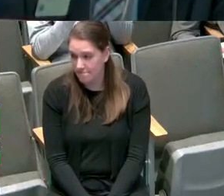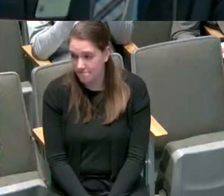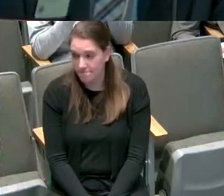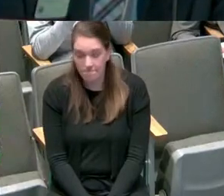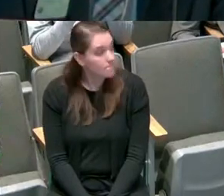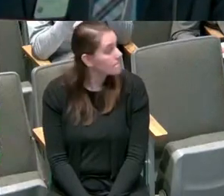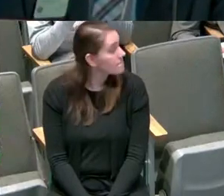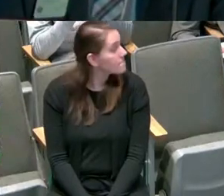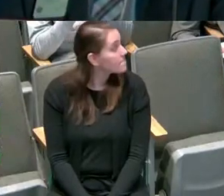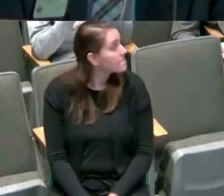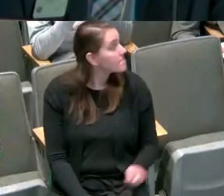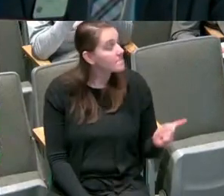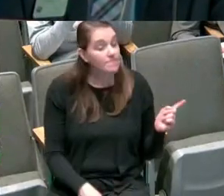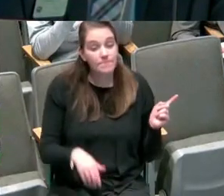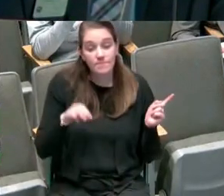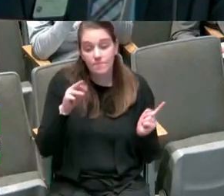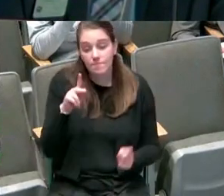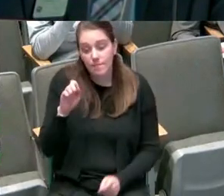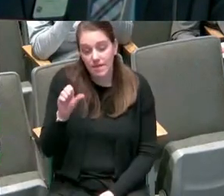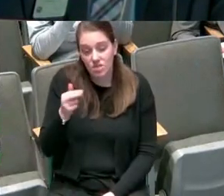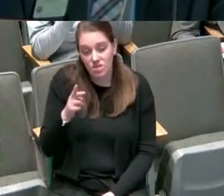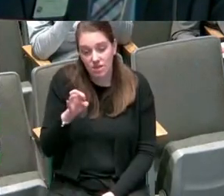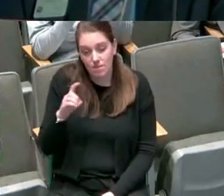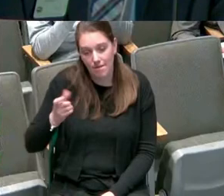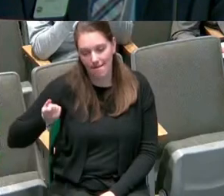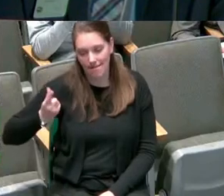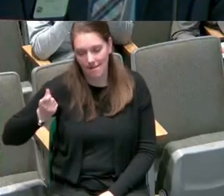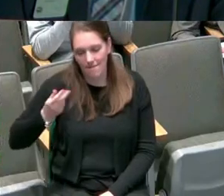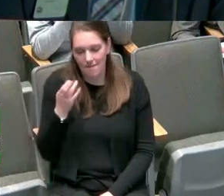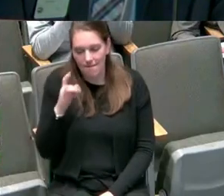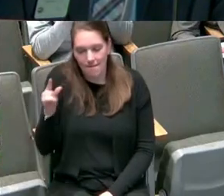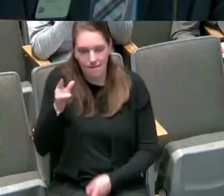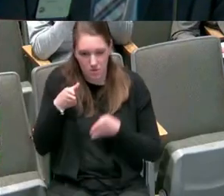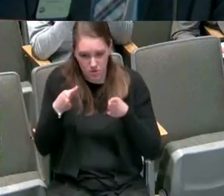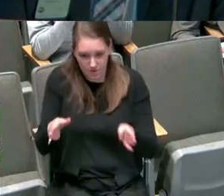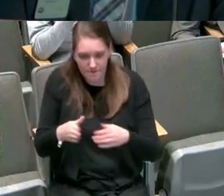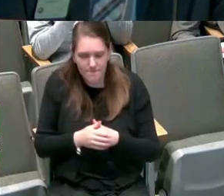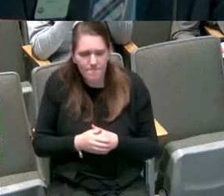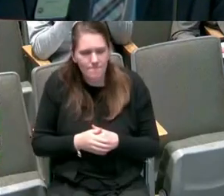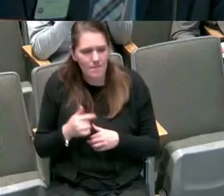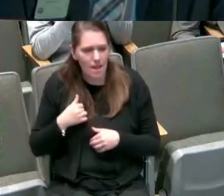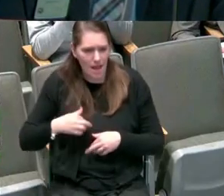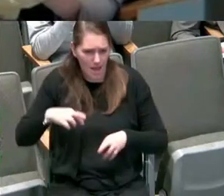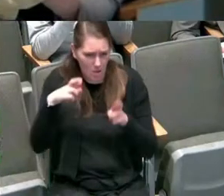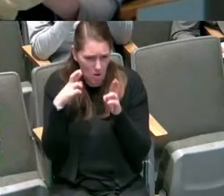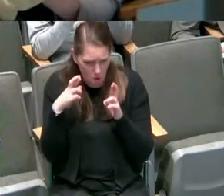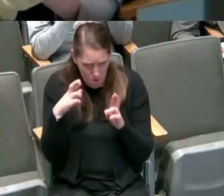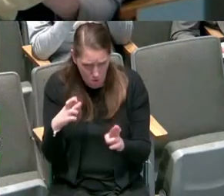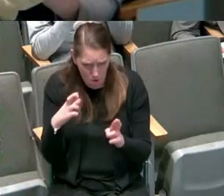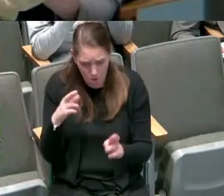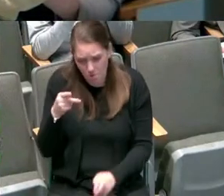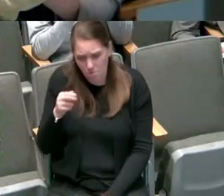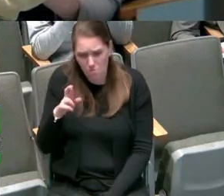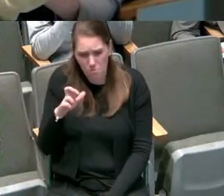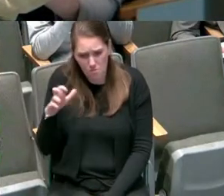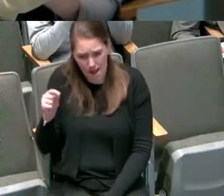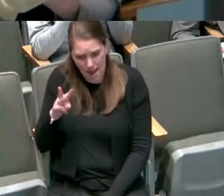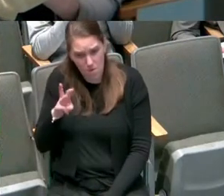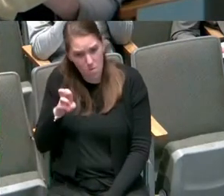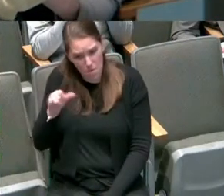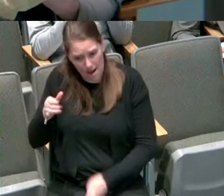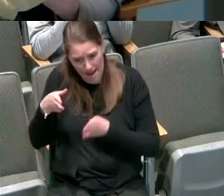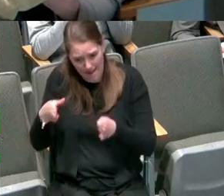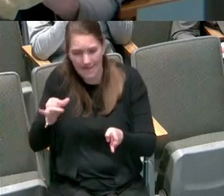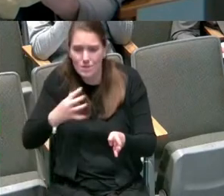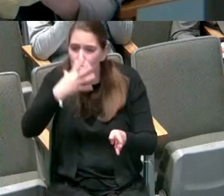yes ma'am Mike Shepard 11 Hill Street I I would hope that Pratt way as you know is how everybody accesses the beautiful